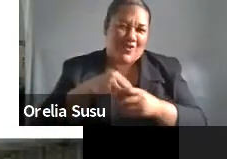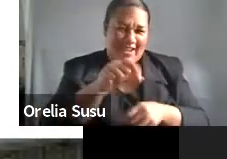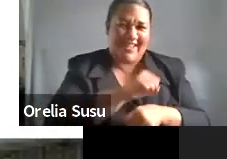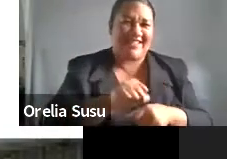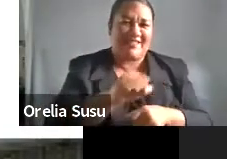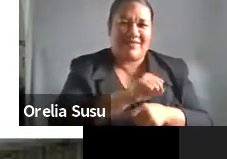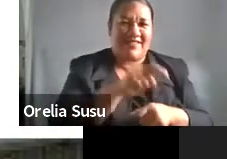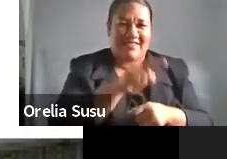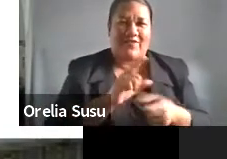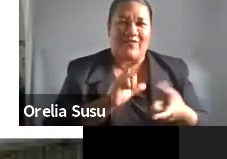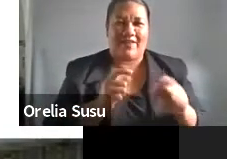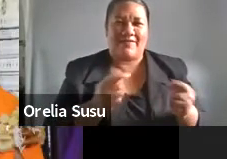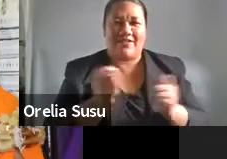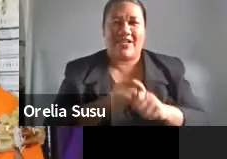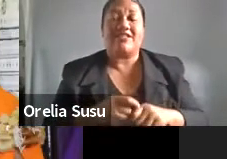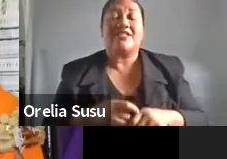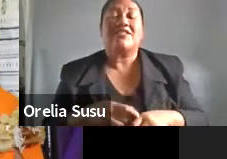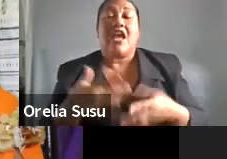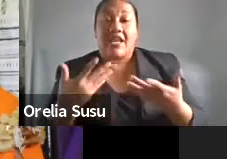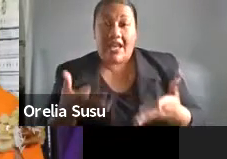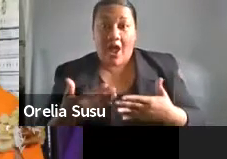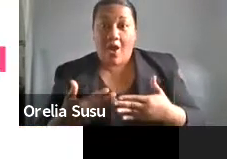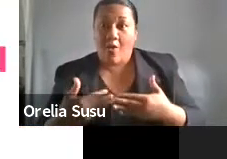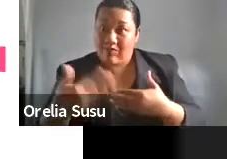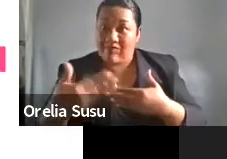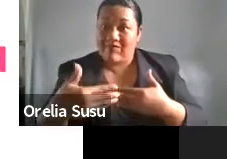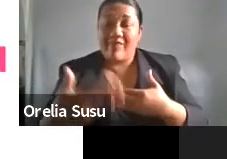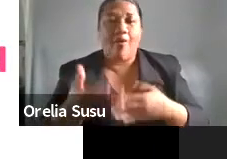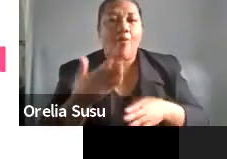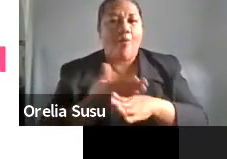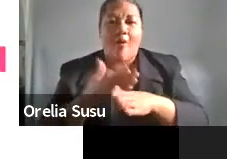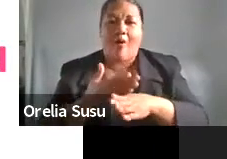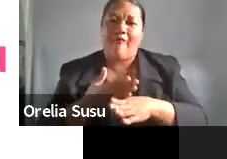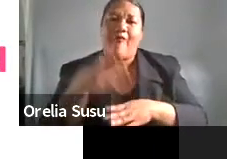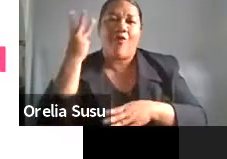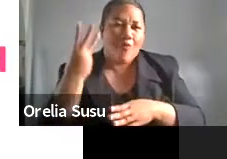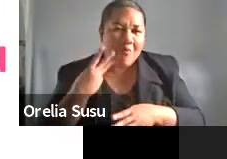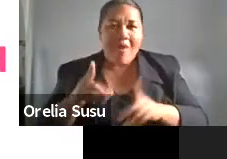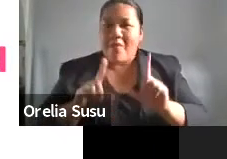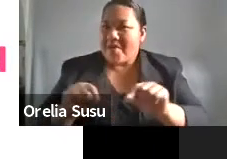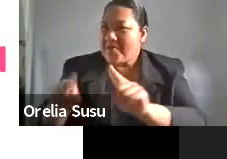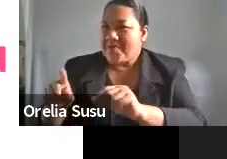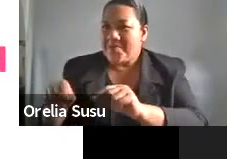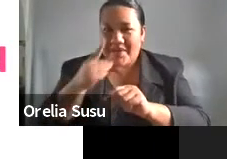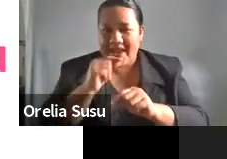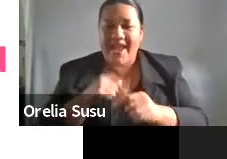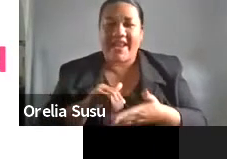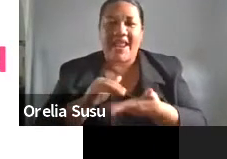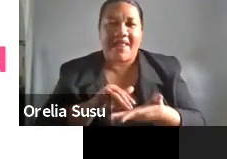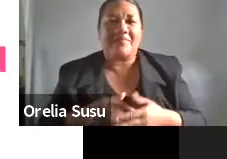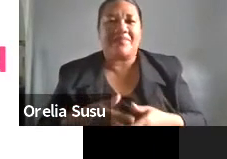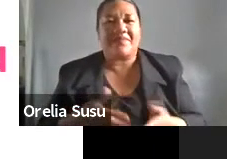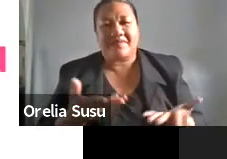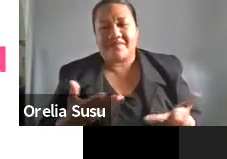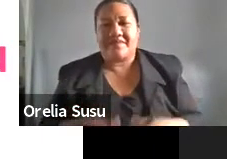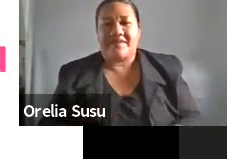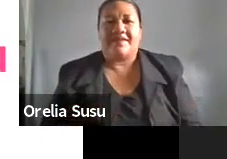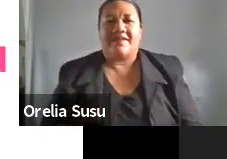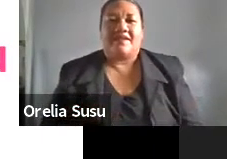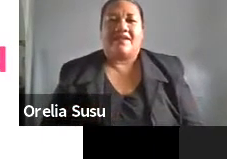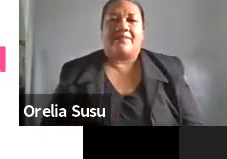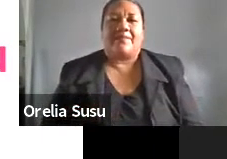that we're doing right now is through woman defender comments. So these are some photos that we've been doing our annual meetings